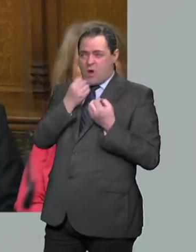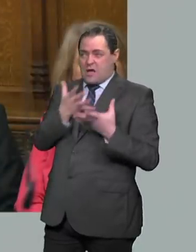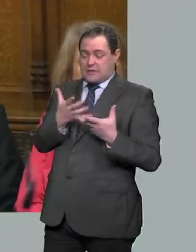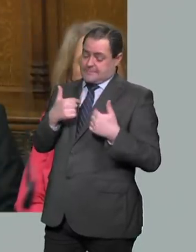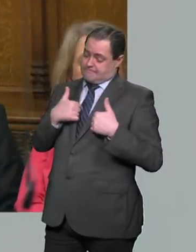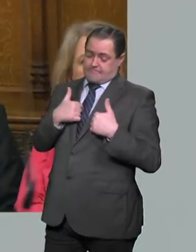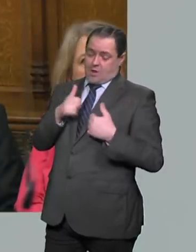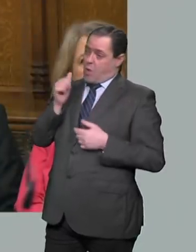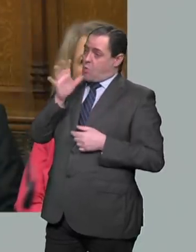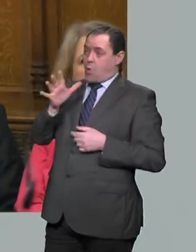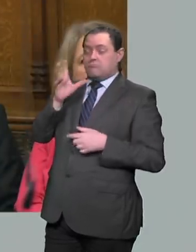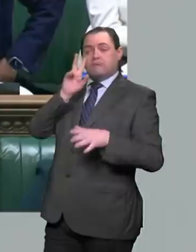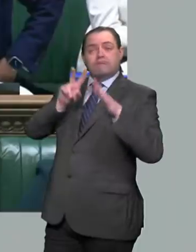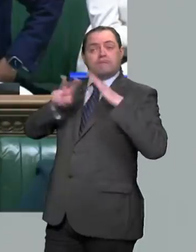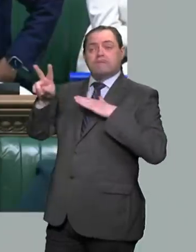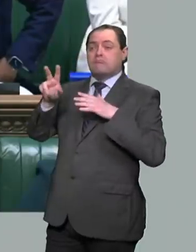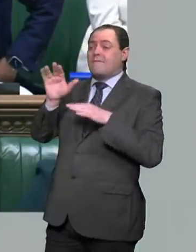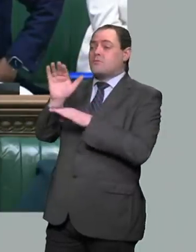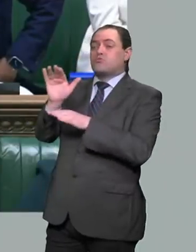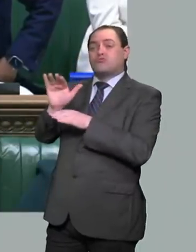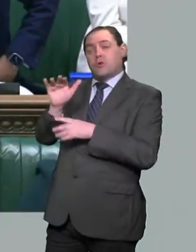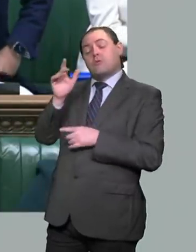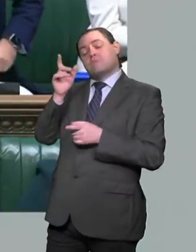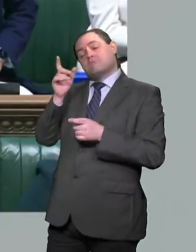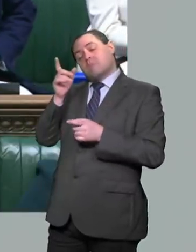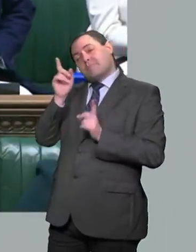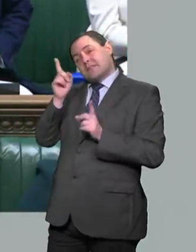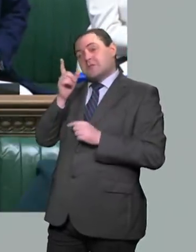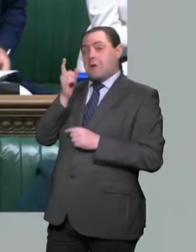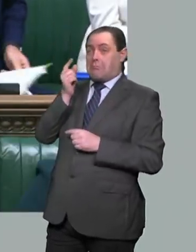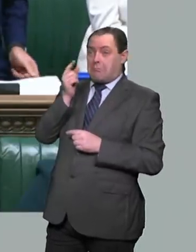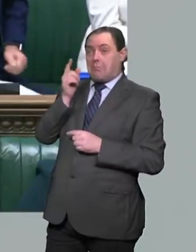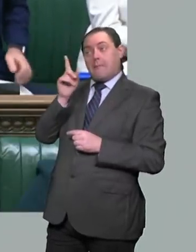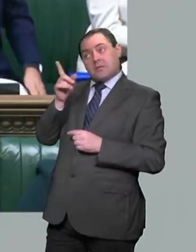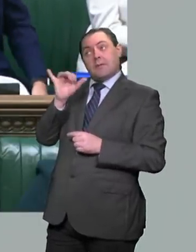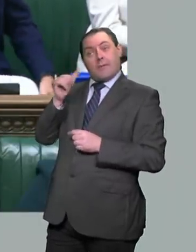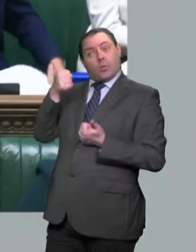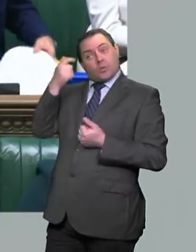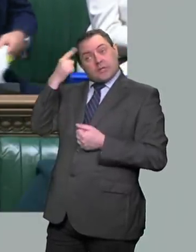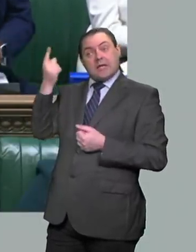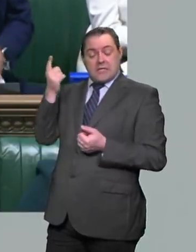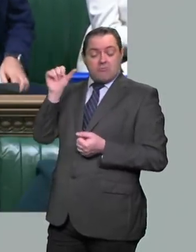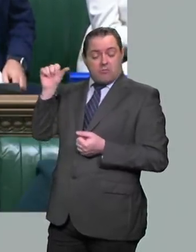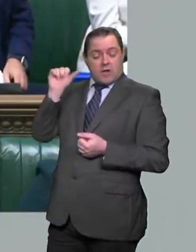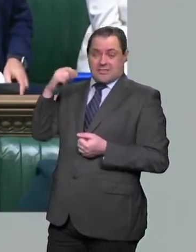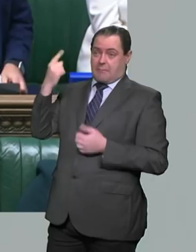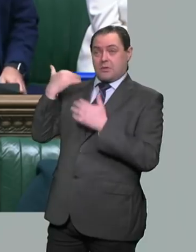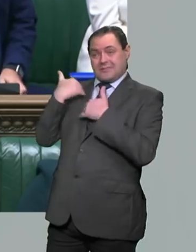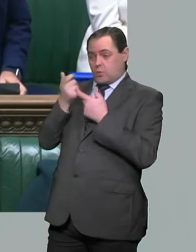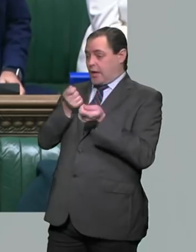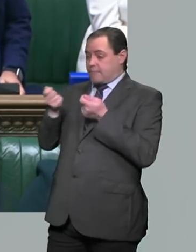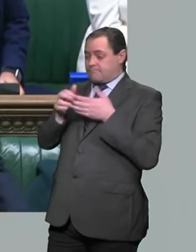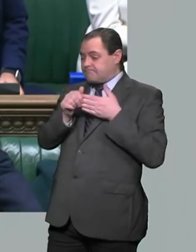going to anticipate any decisions I may make about the government, but I certainly think it would be a good idea to have a